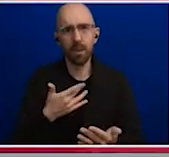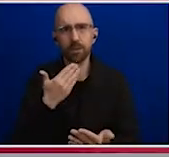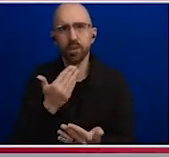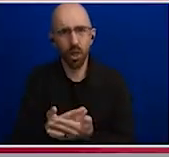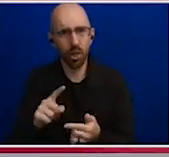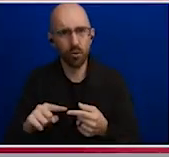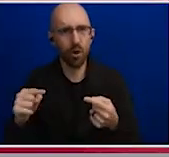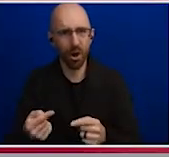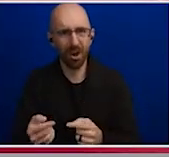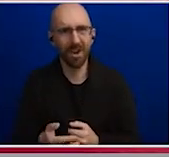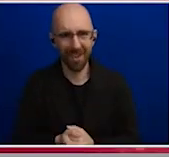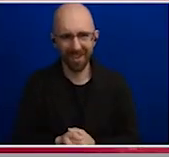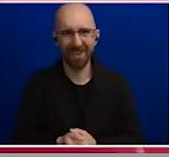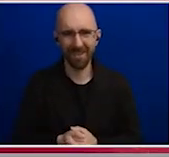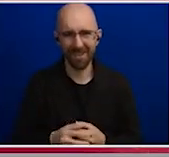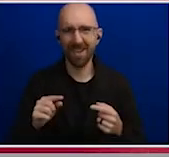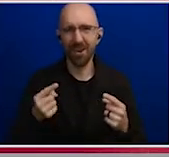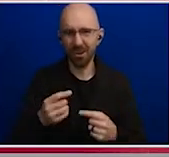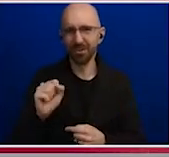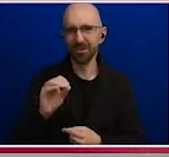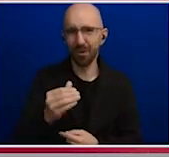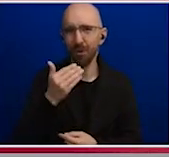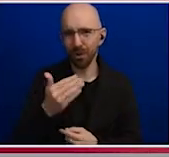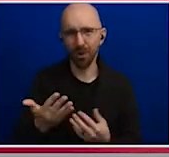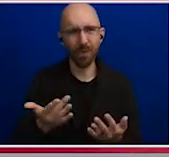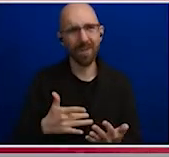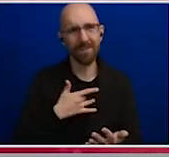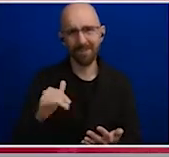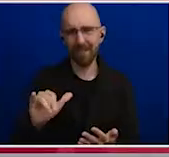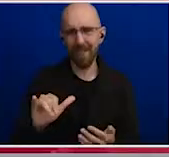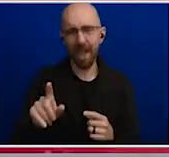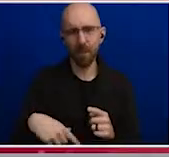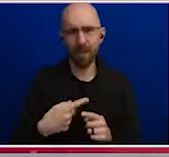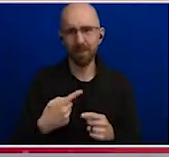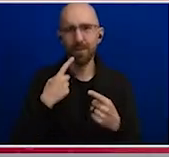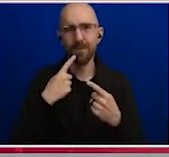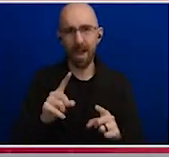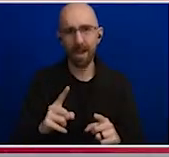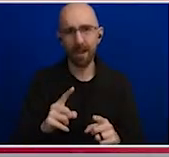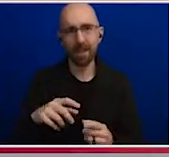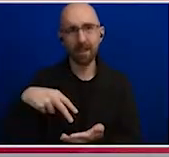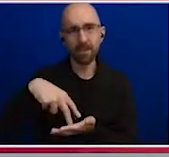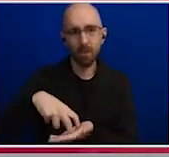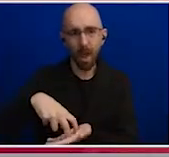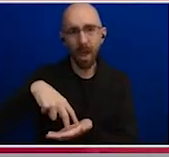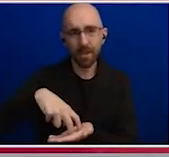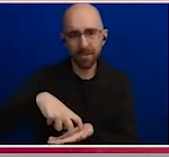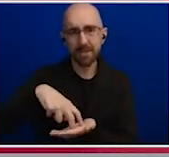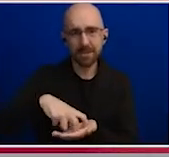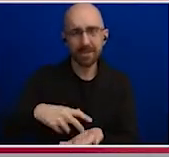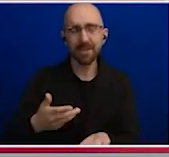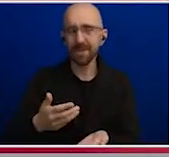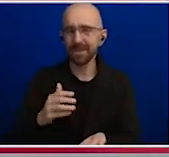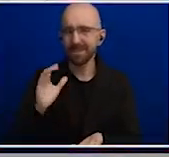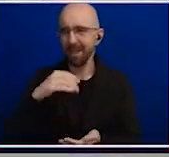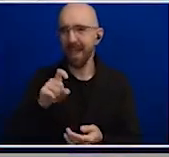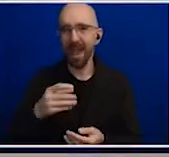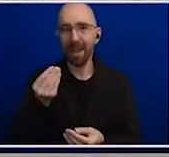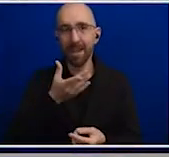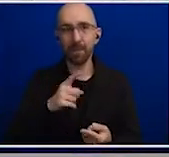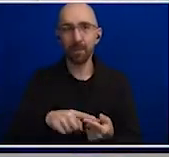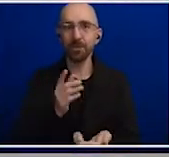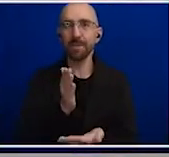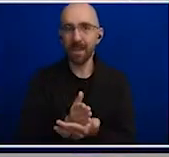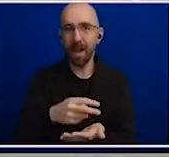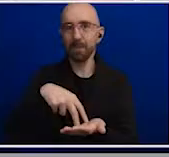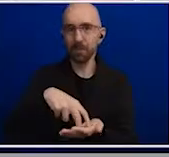hurts so good. What did it feel like when you were doing squats? It was strange. Yeah, they actually had to tell me to stop doing squats because they like save